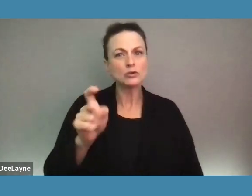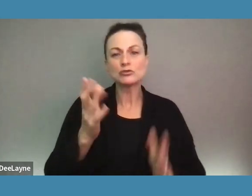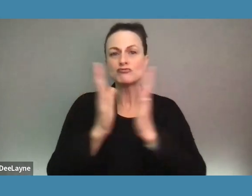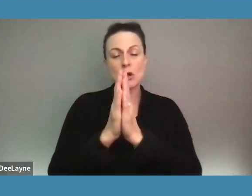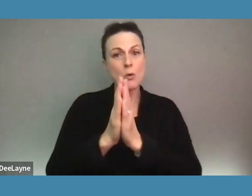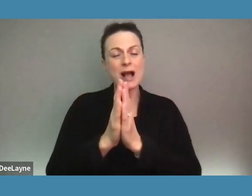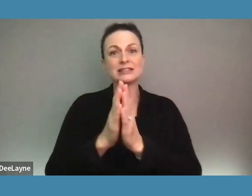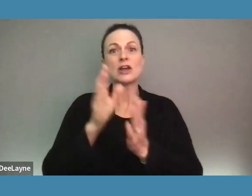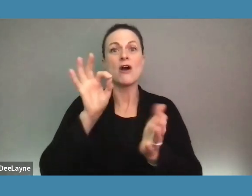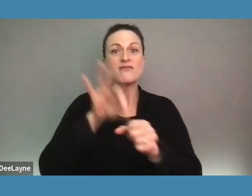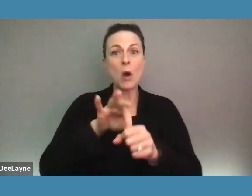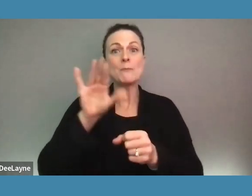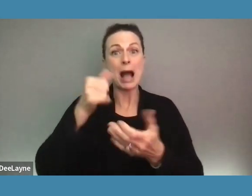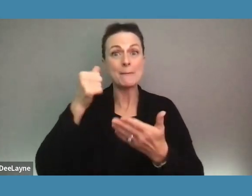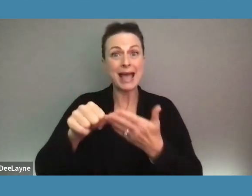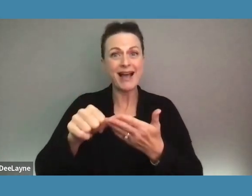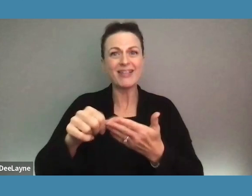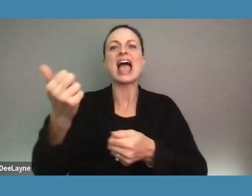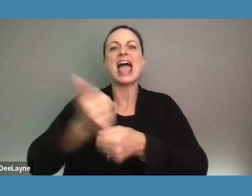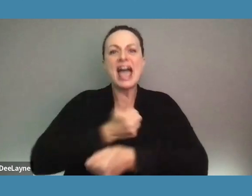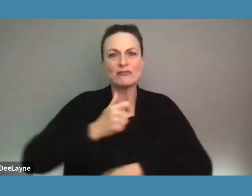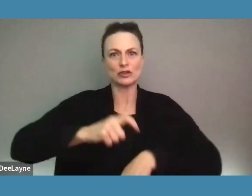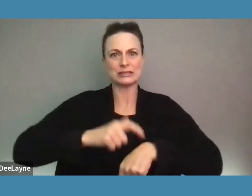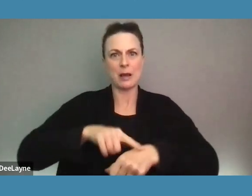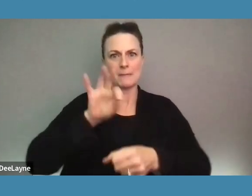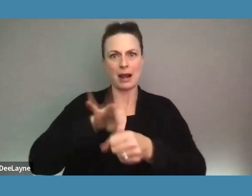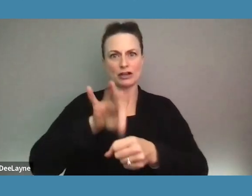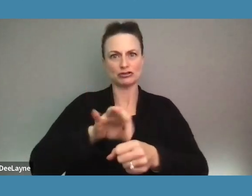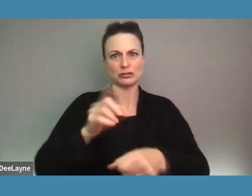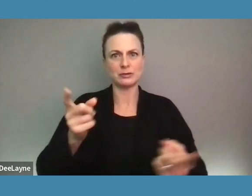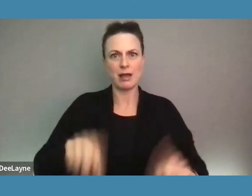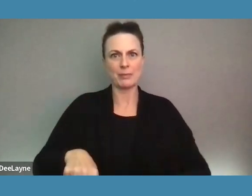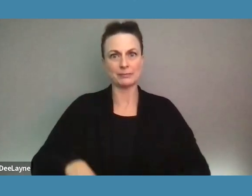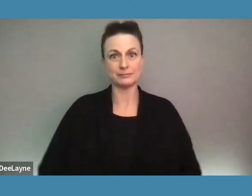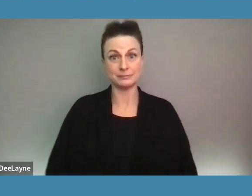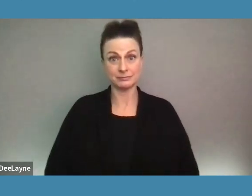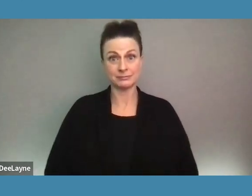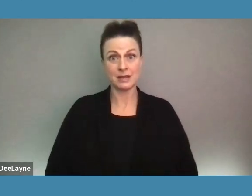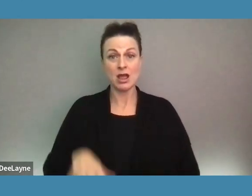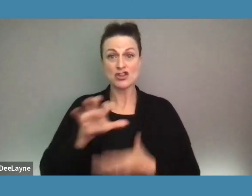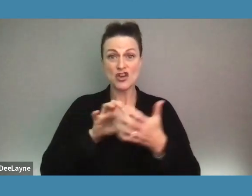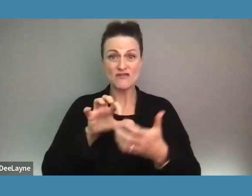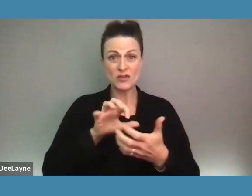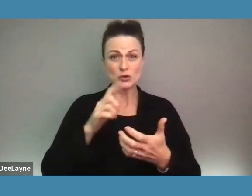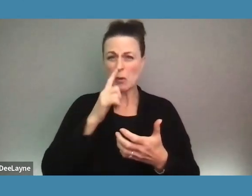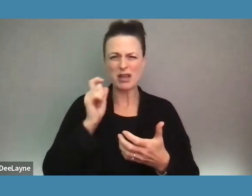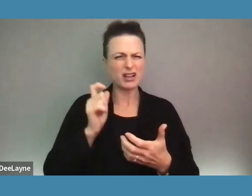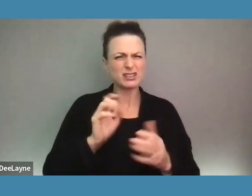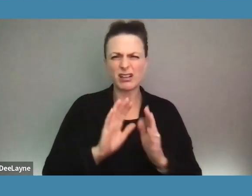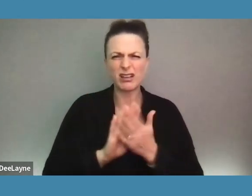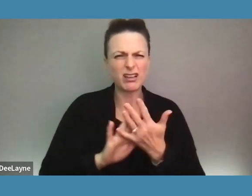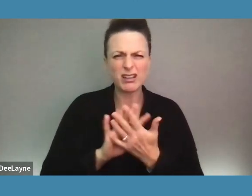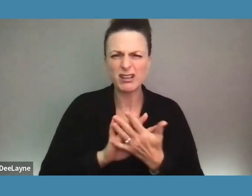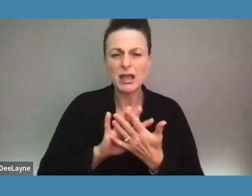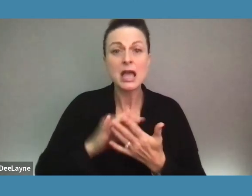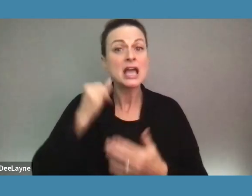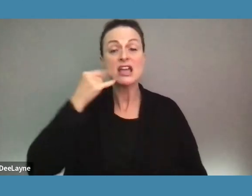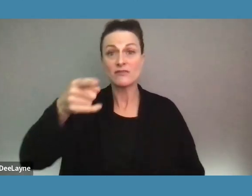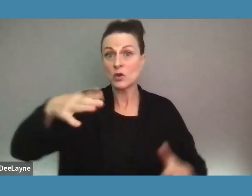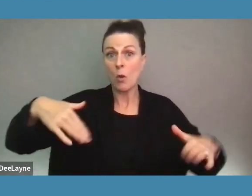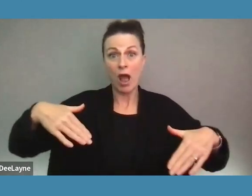after every election cycle. And so there's some confusion because the roles were cleared. So if you haven't